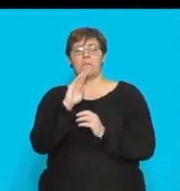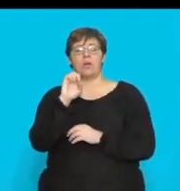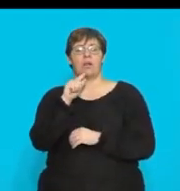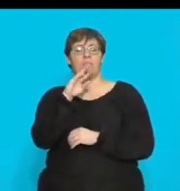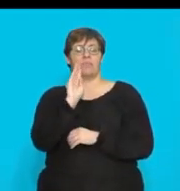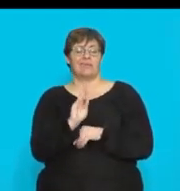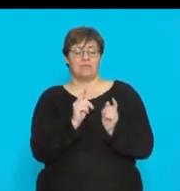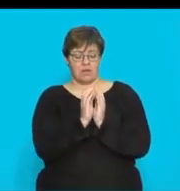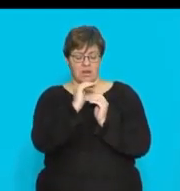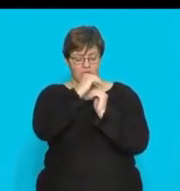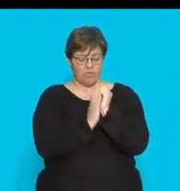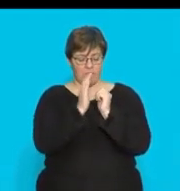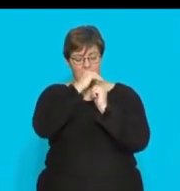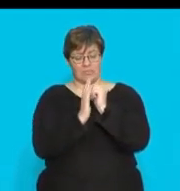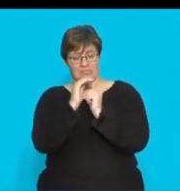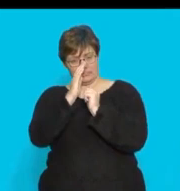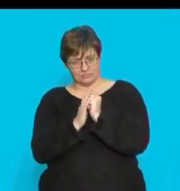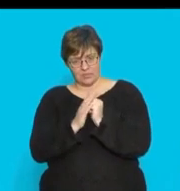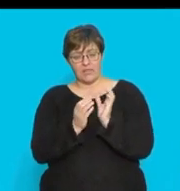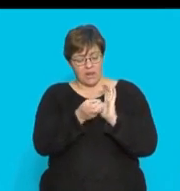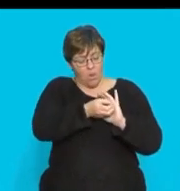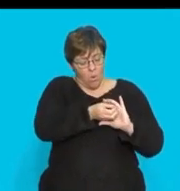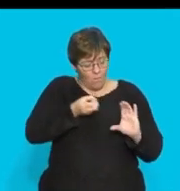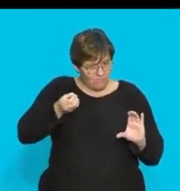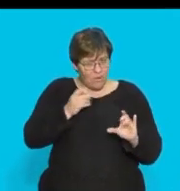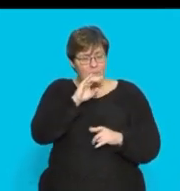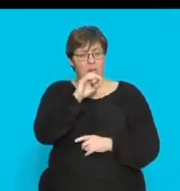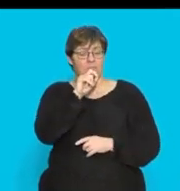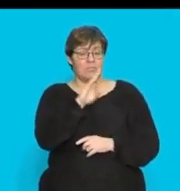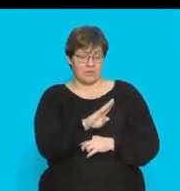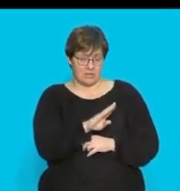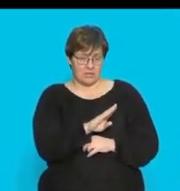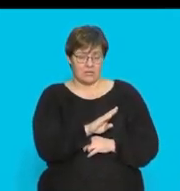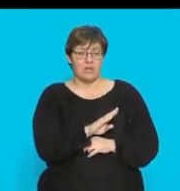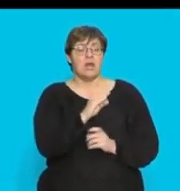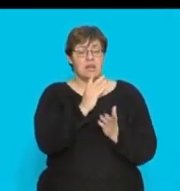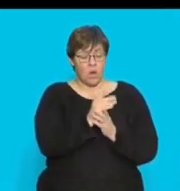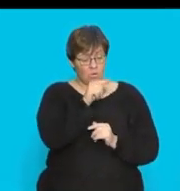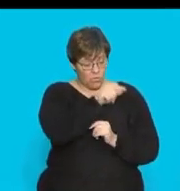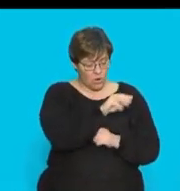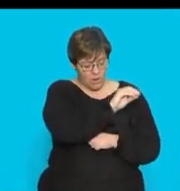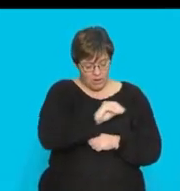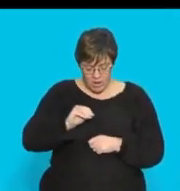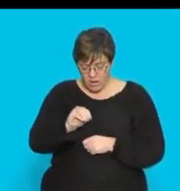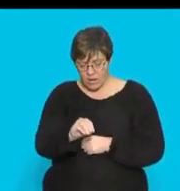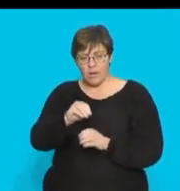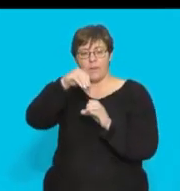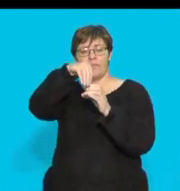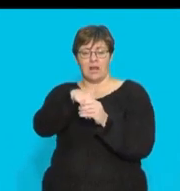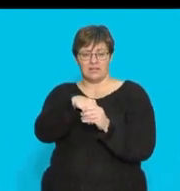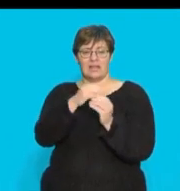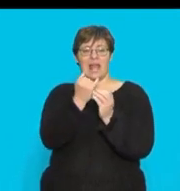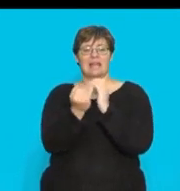form bulbs. They then take the bulbs out and then they plant those